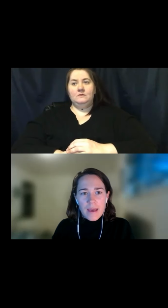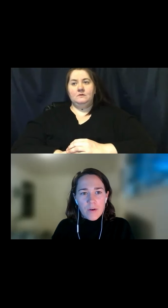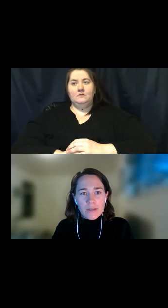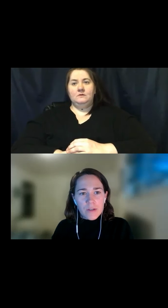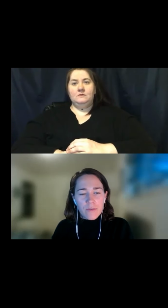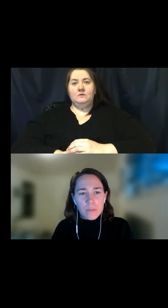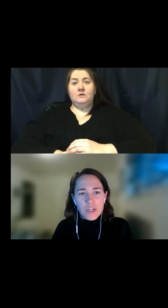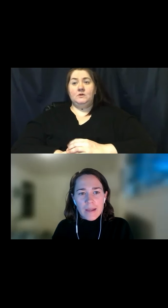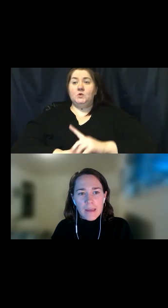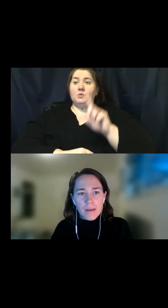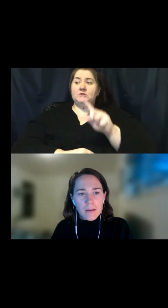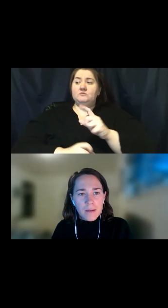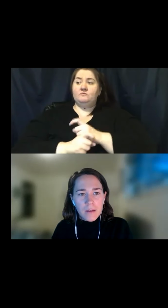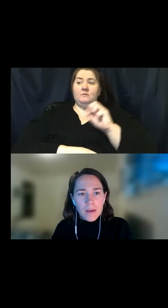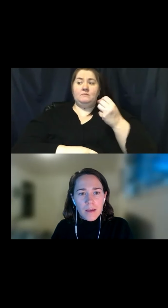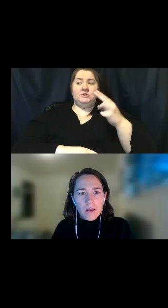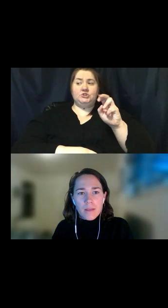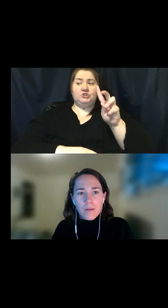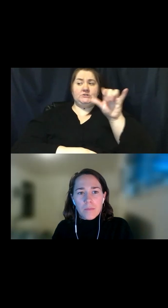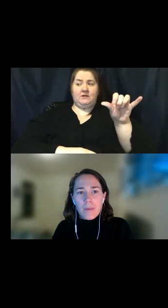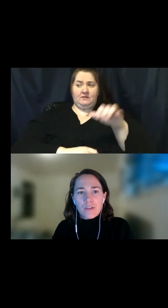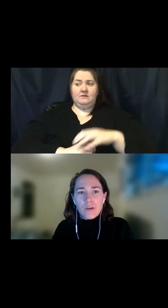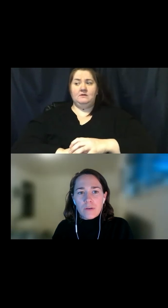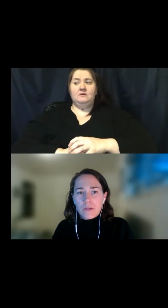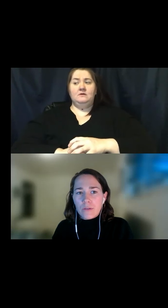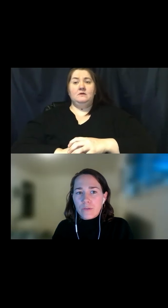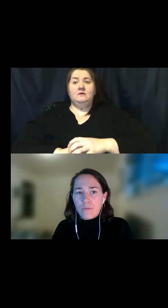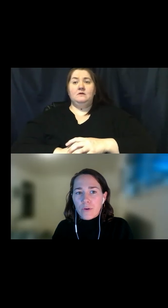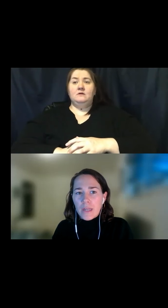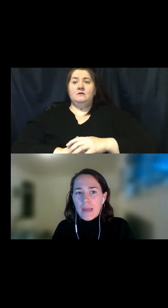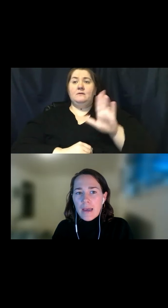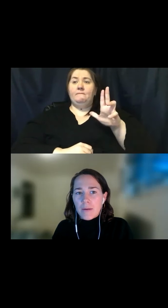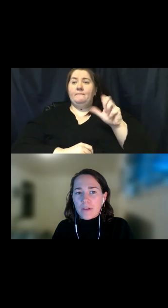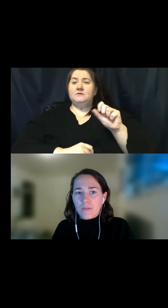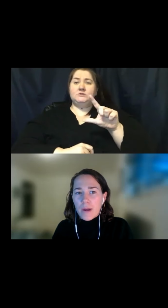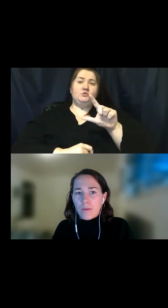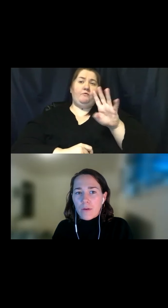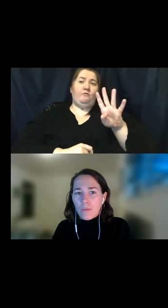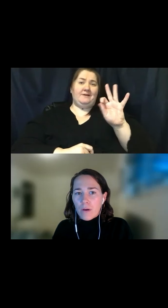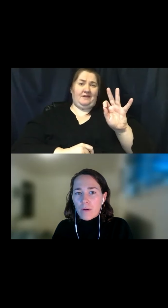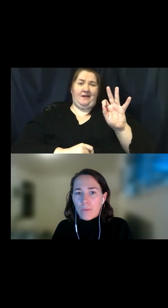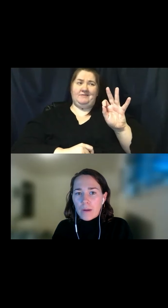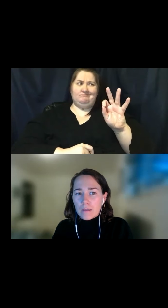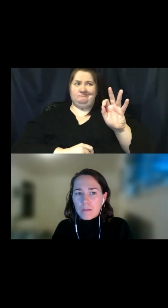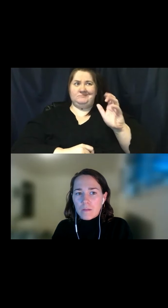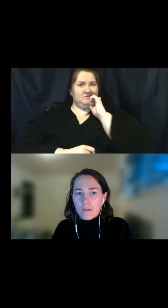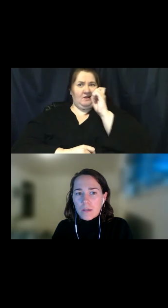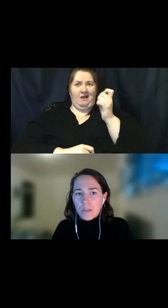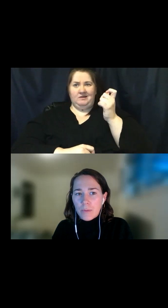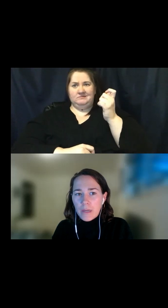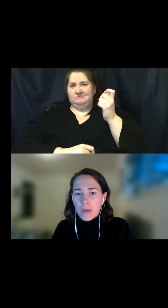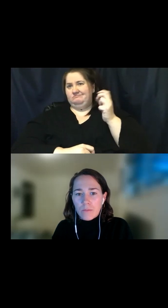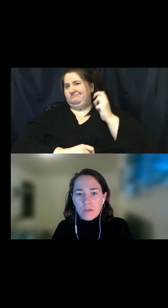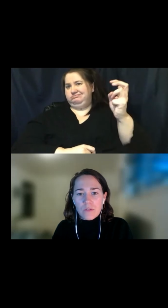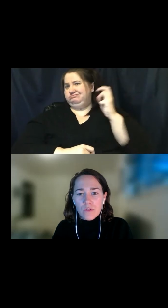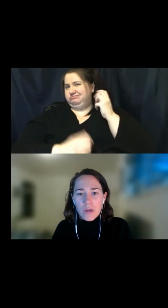We have a question from Shelley. The Metro 249 bus route no longer runs. Do you